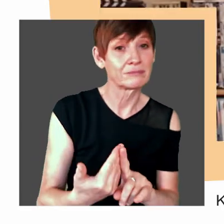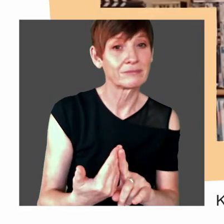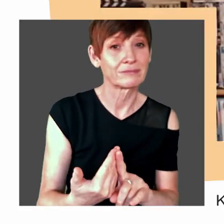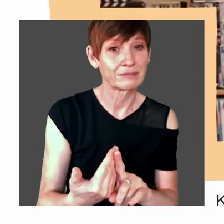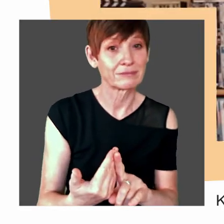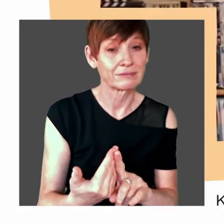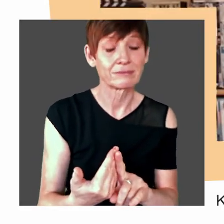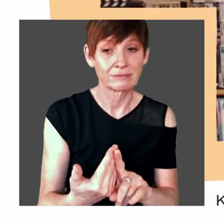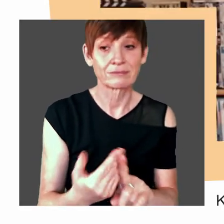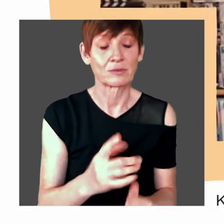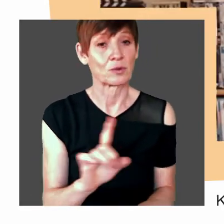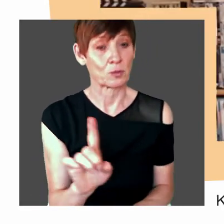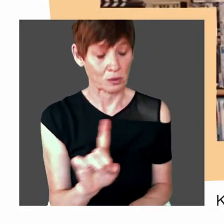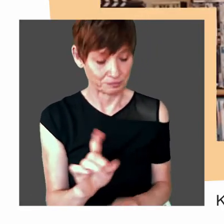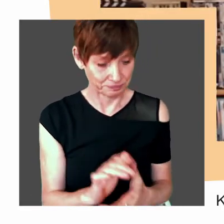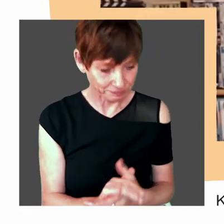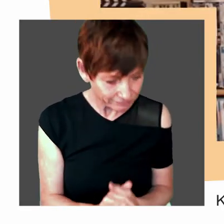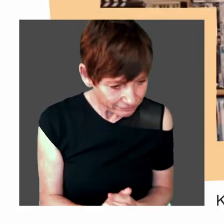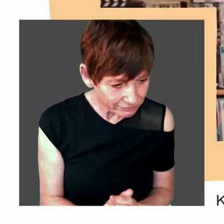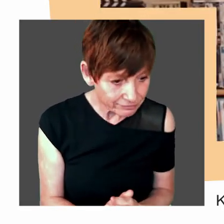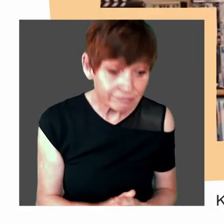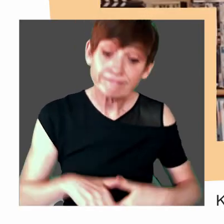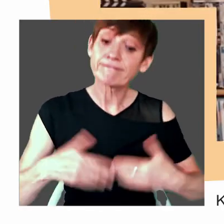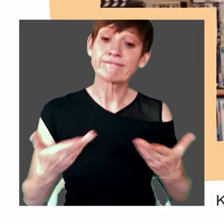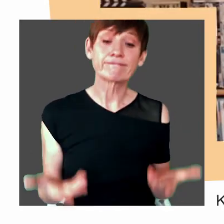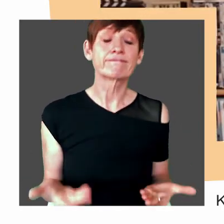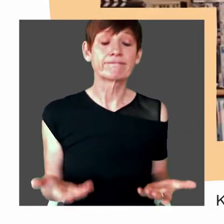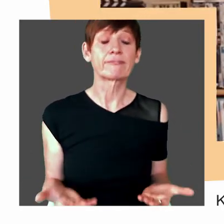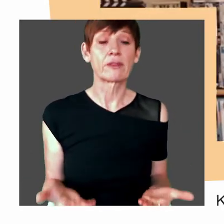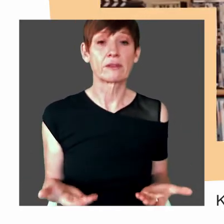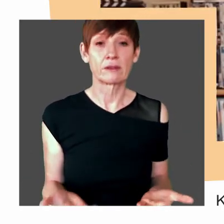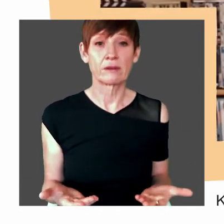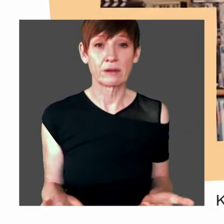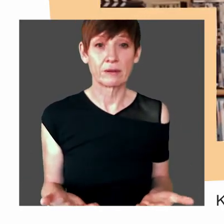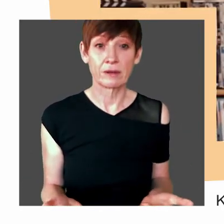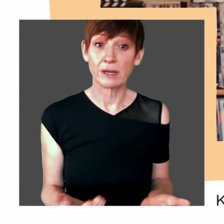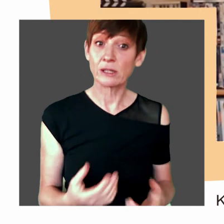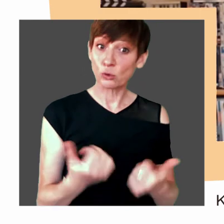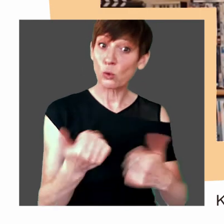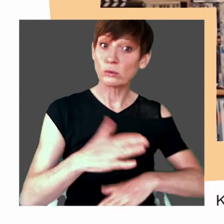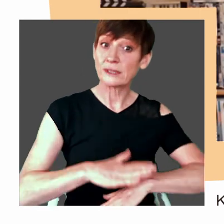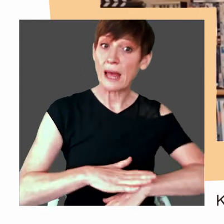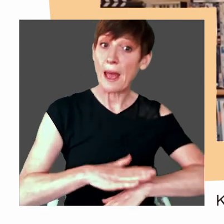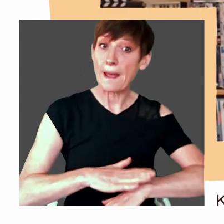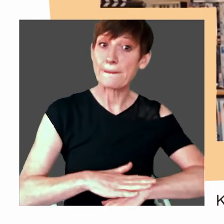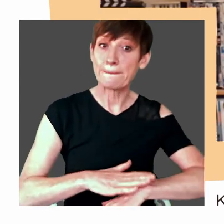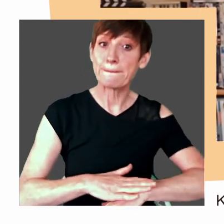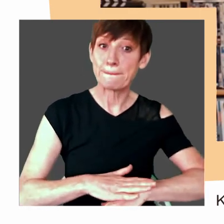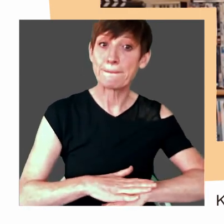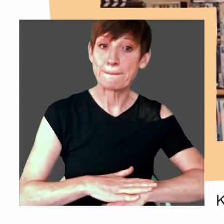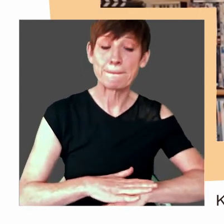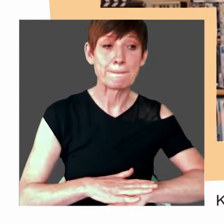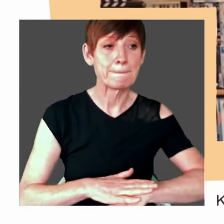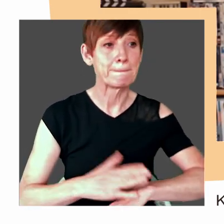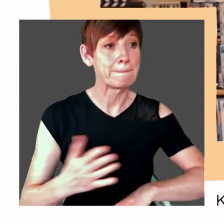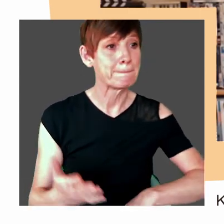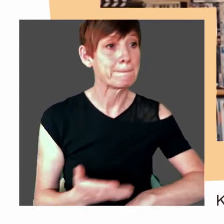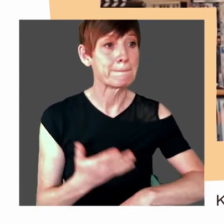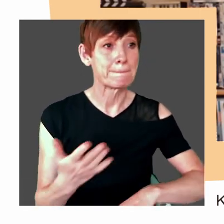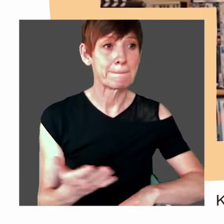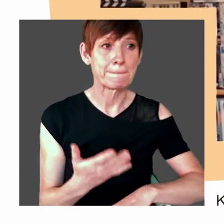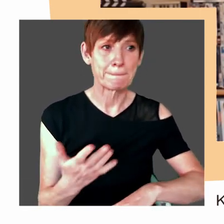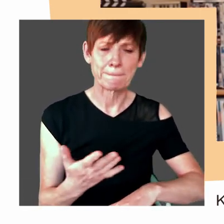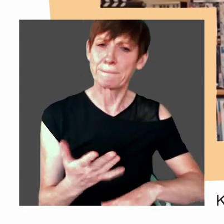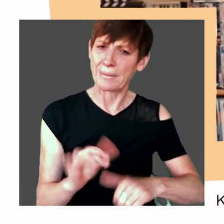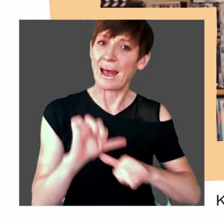things we can do. So at the moment, it's a good time to, and especially after